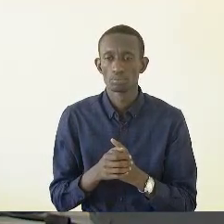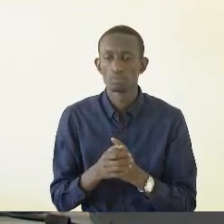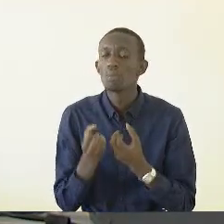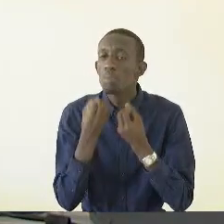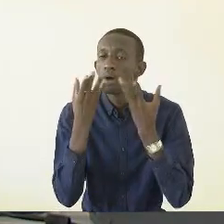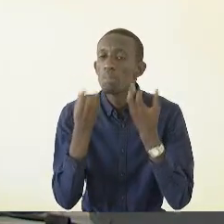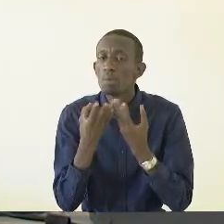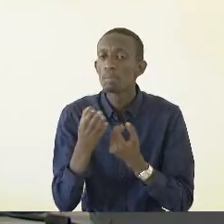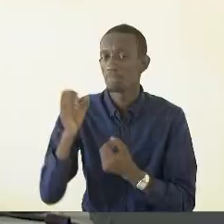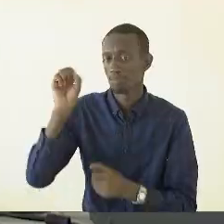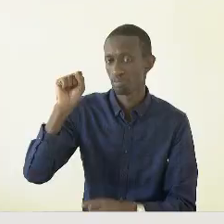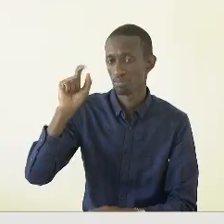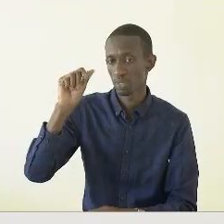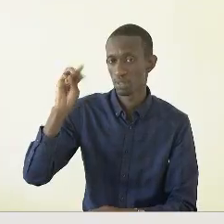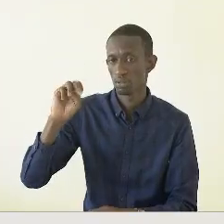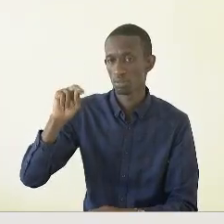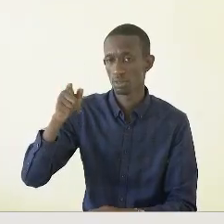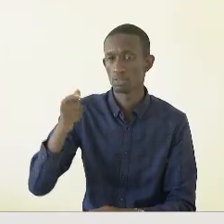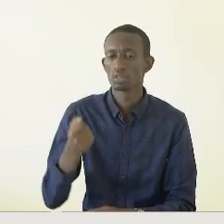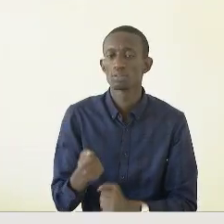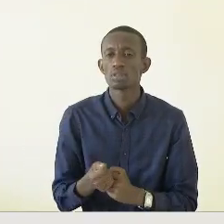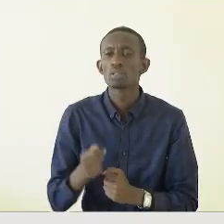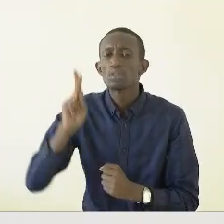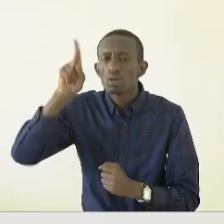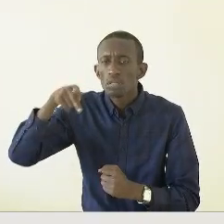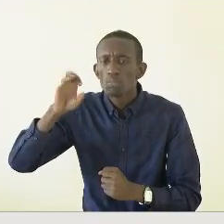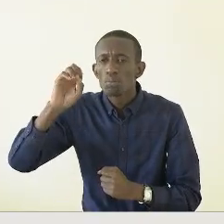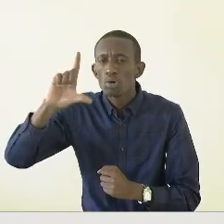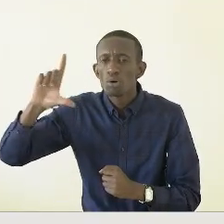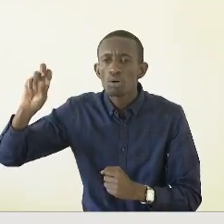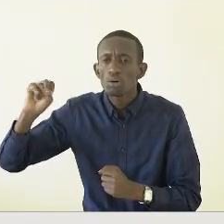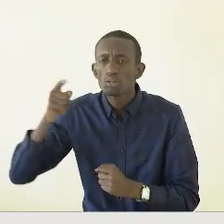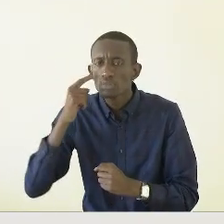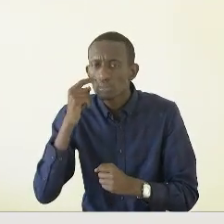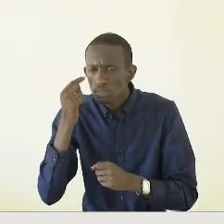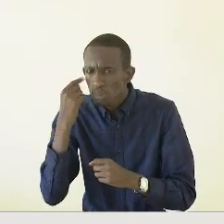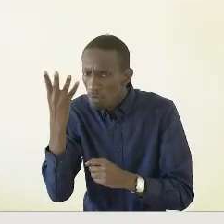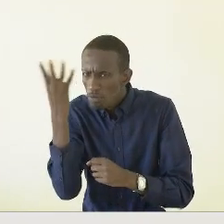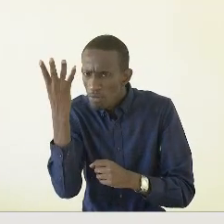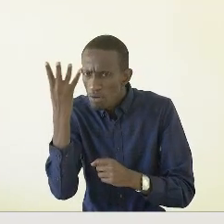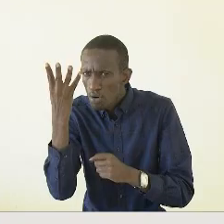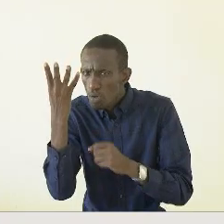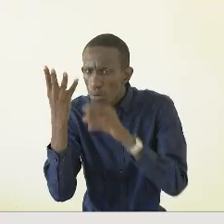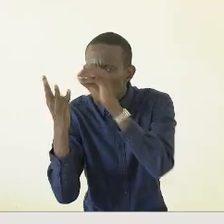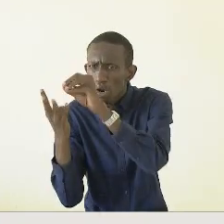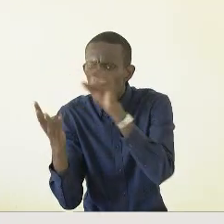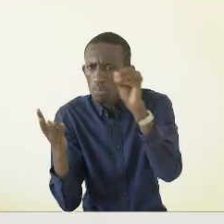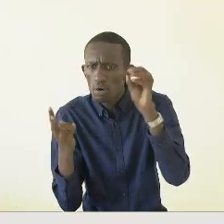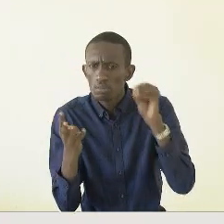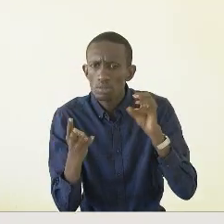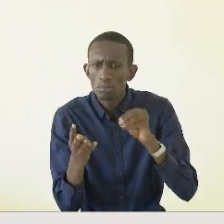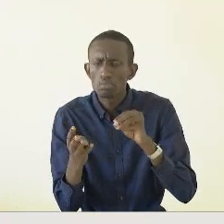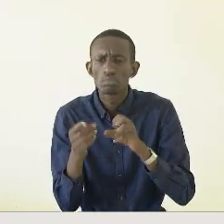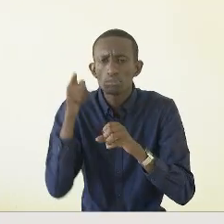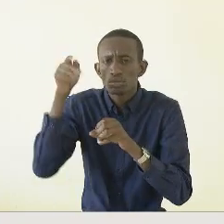This stamen has pollen sacs. You can see these pollen sacs are 4. And inside pollen sacs,